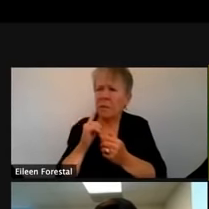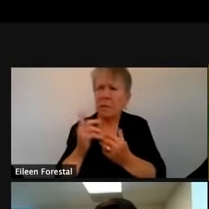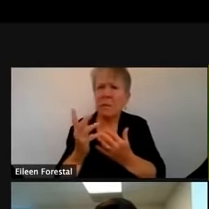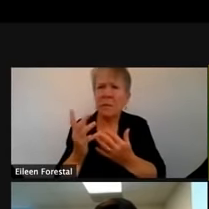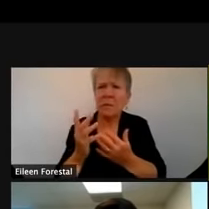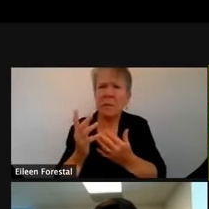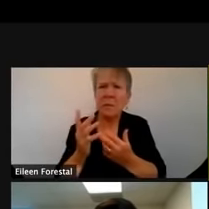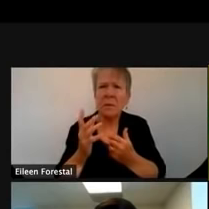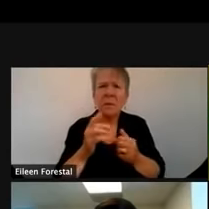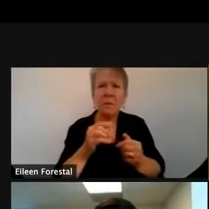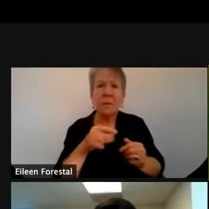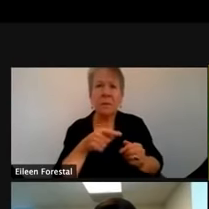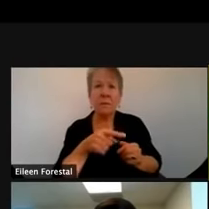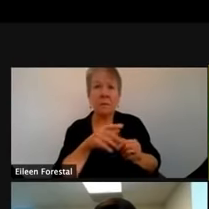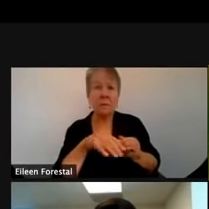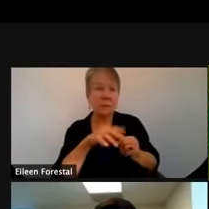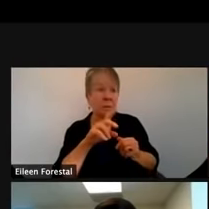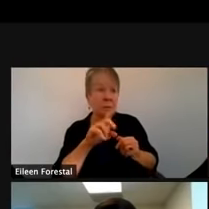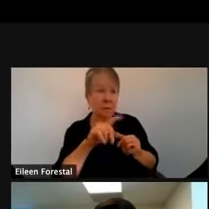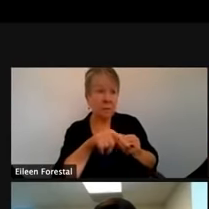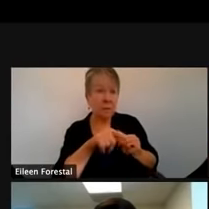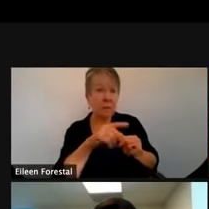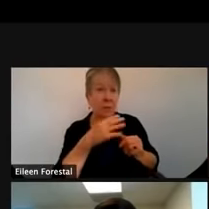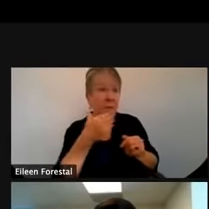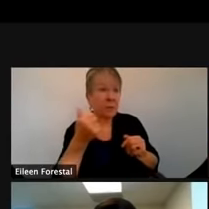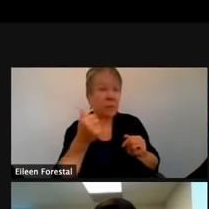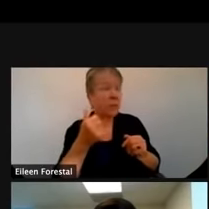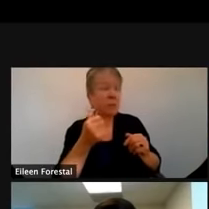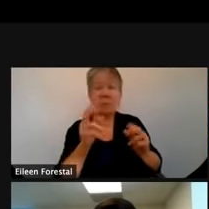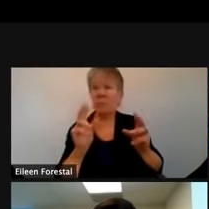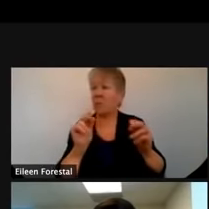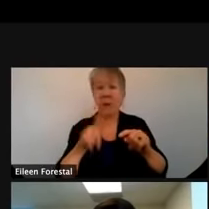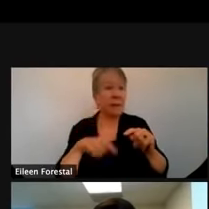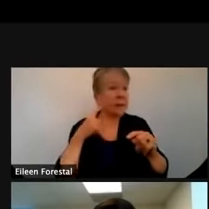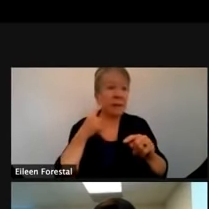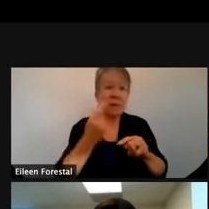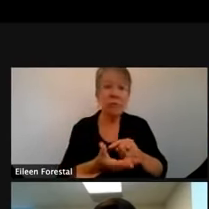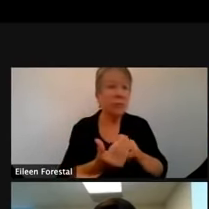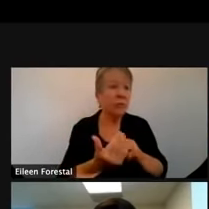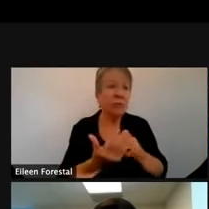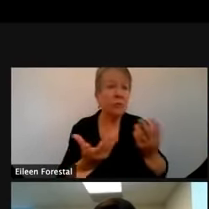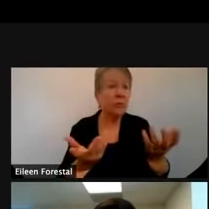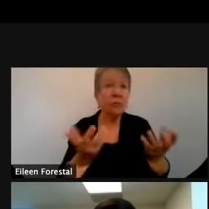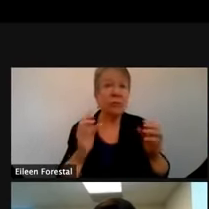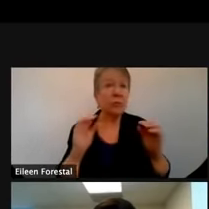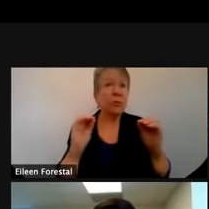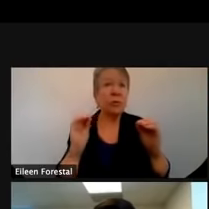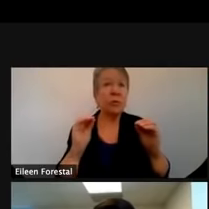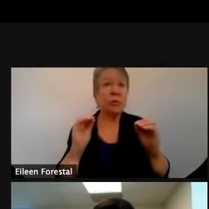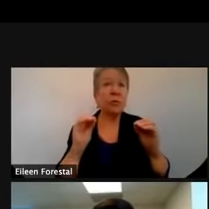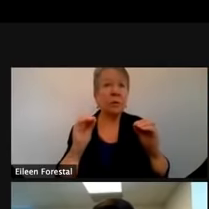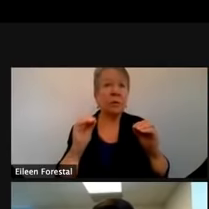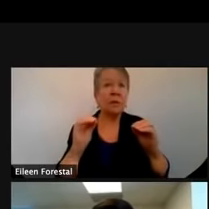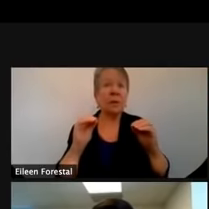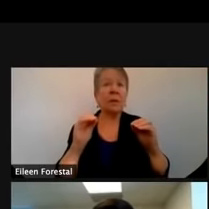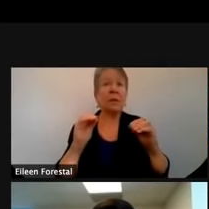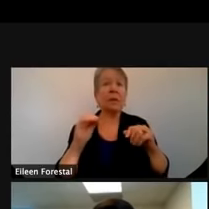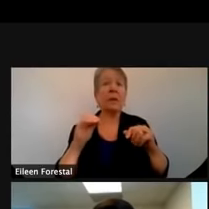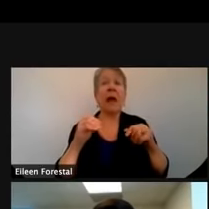Is this any better? Not really. I mean, I'm not trying. We can hear you, but it's